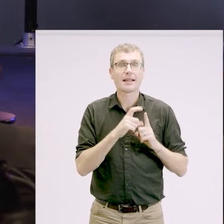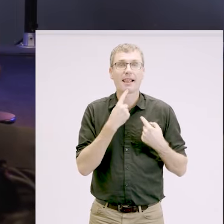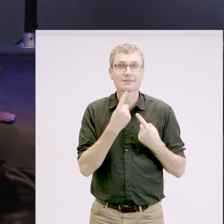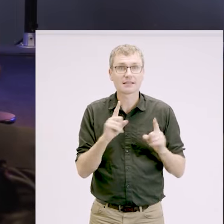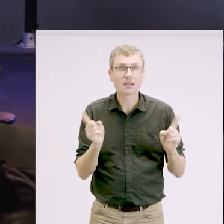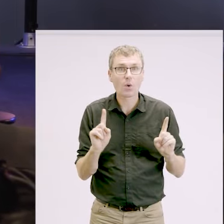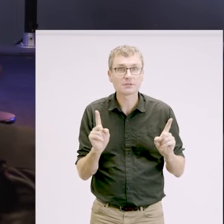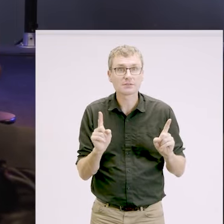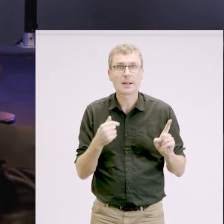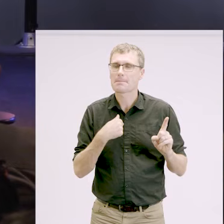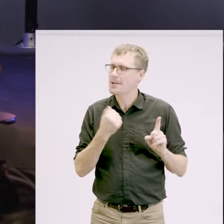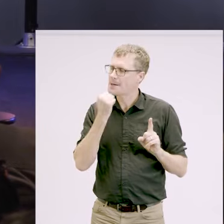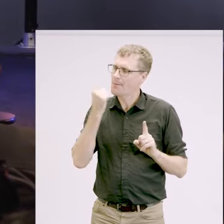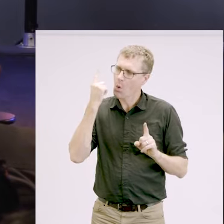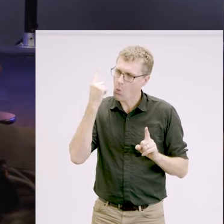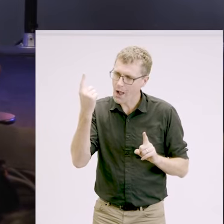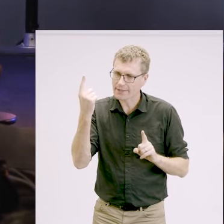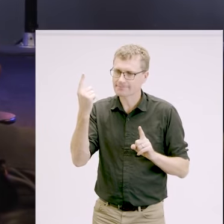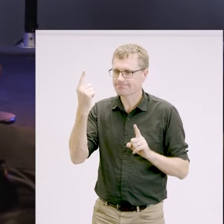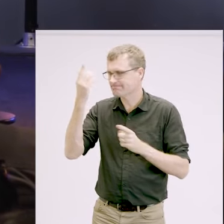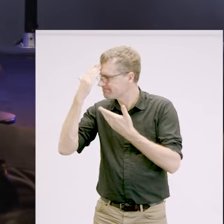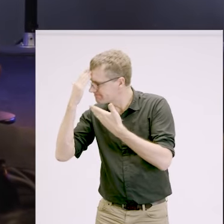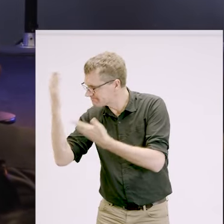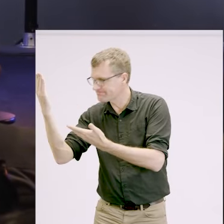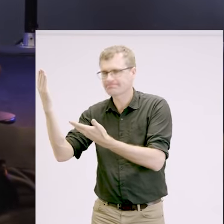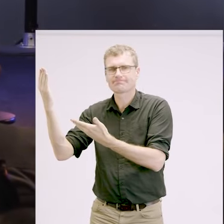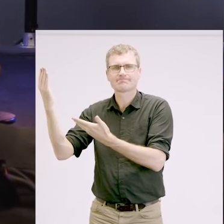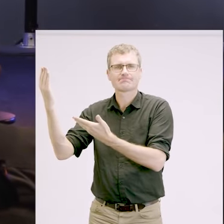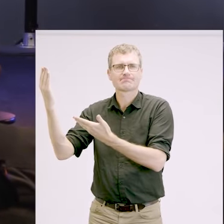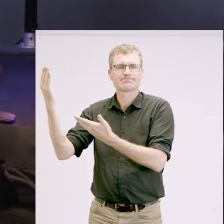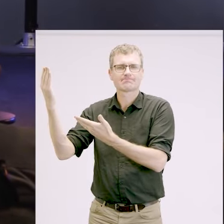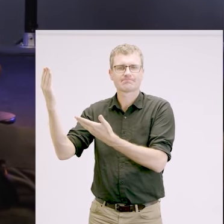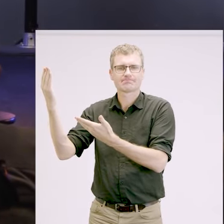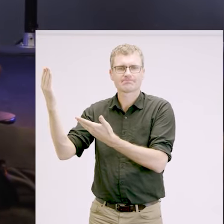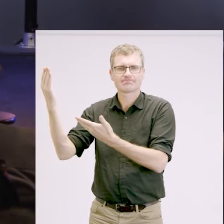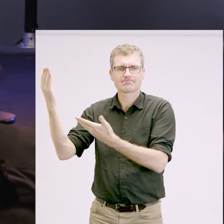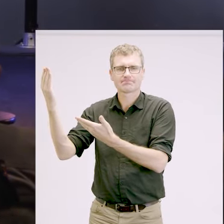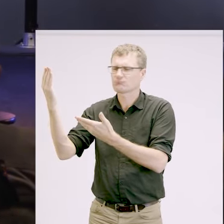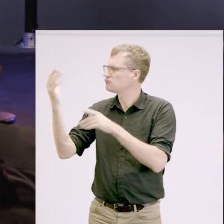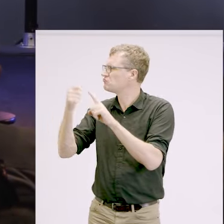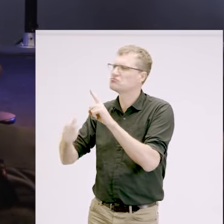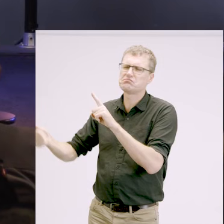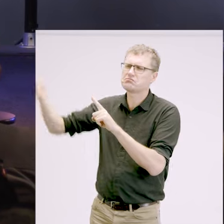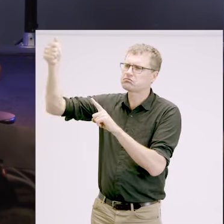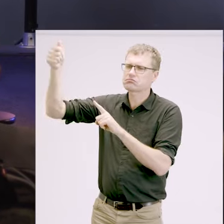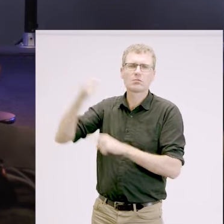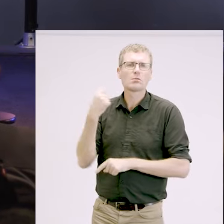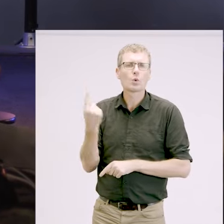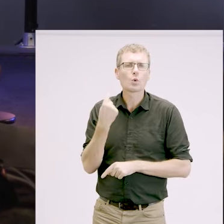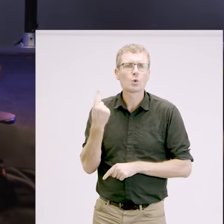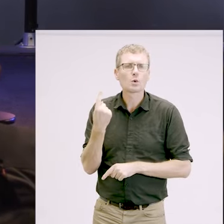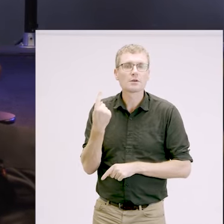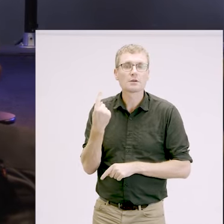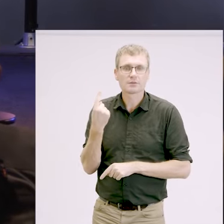says, my primary fear, primary awe, primary sense of